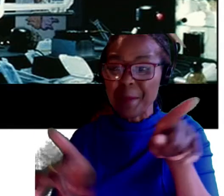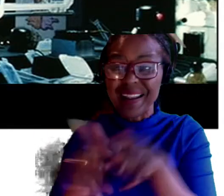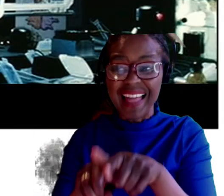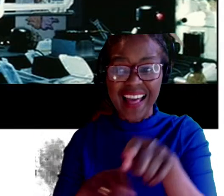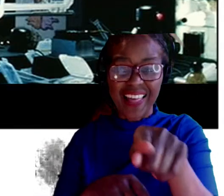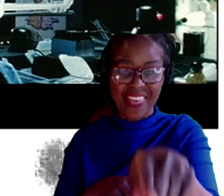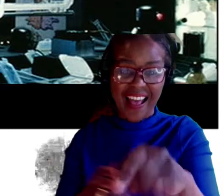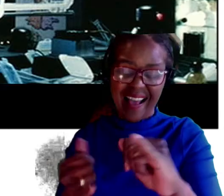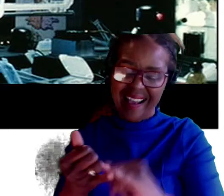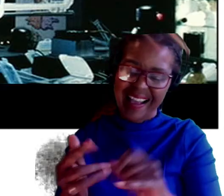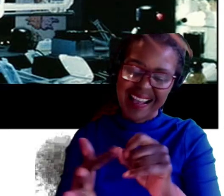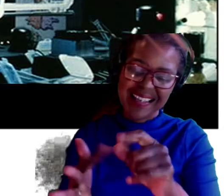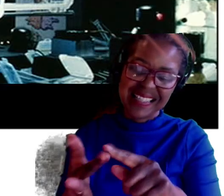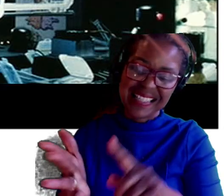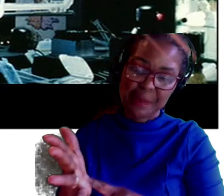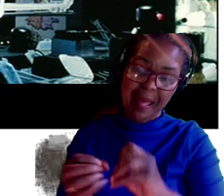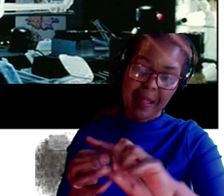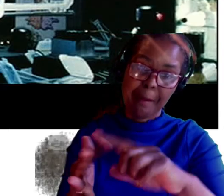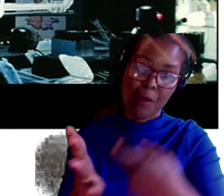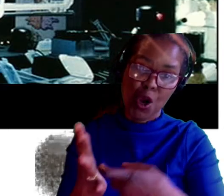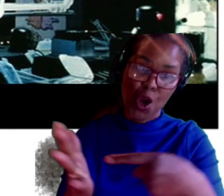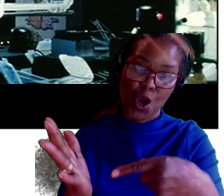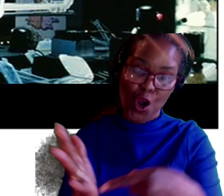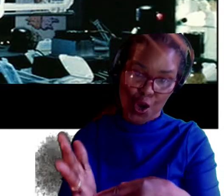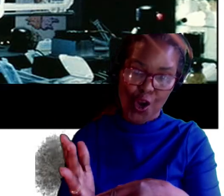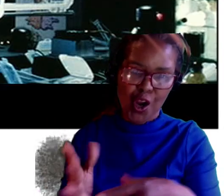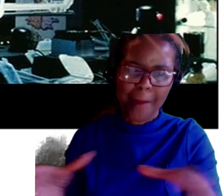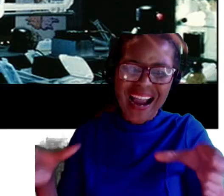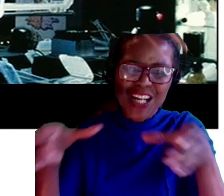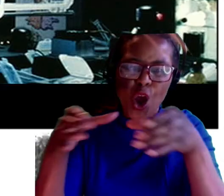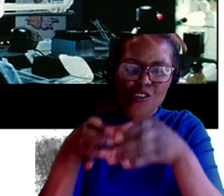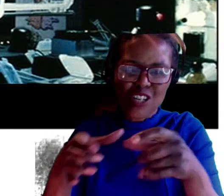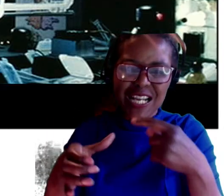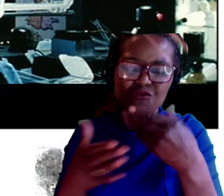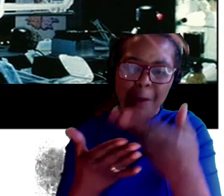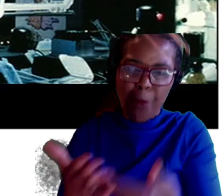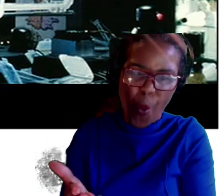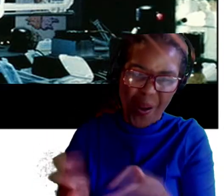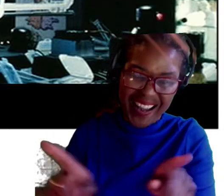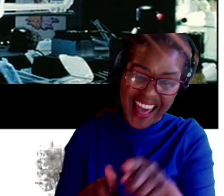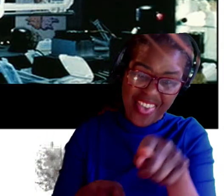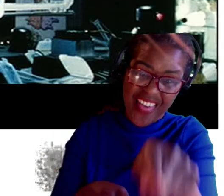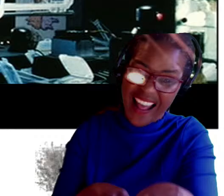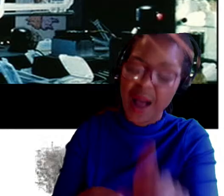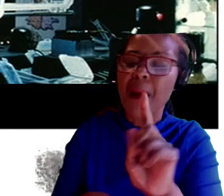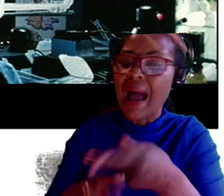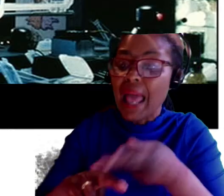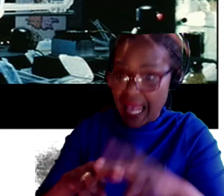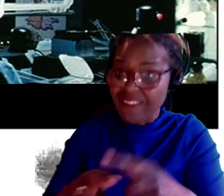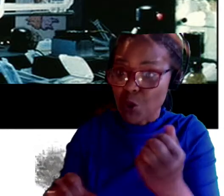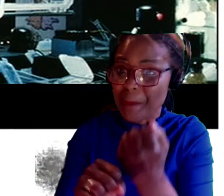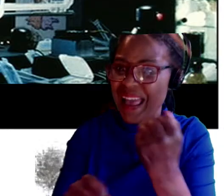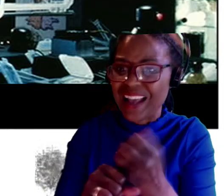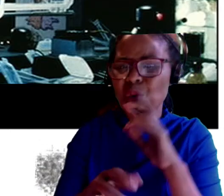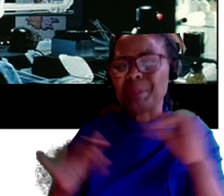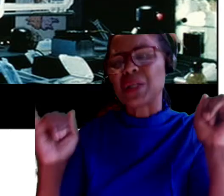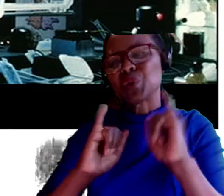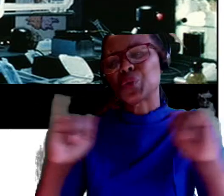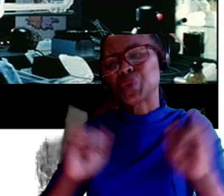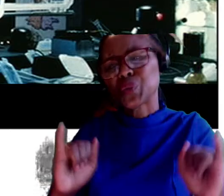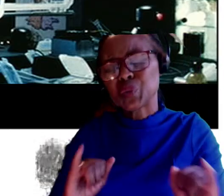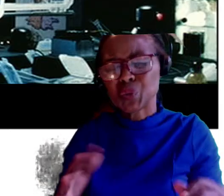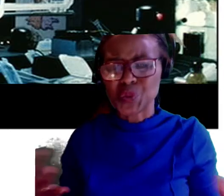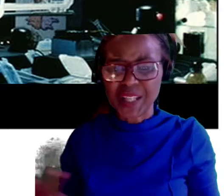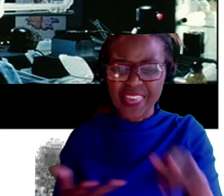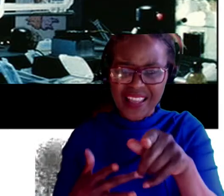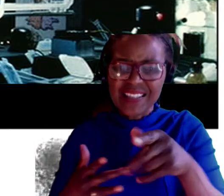glitzy everyday tech that, if it was ever made, would be hazardous by design. It's often been pointed out the most useless sci-fi